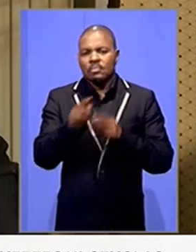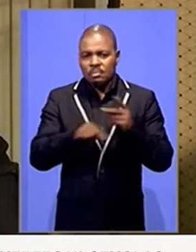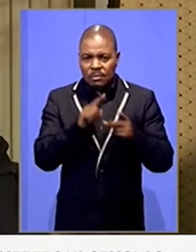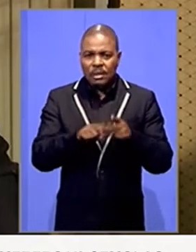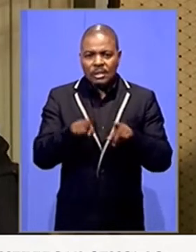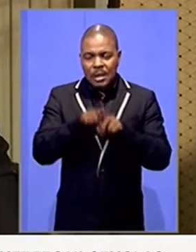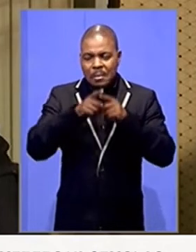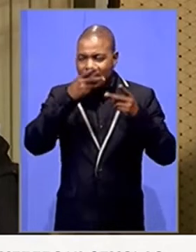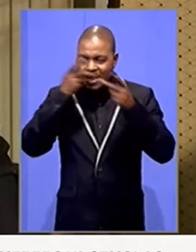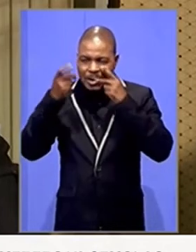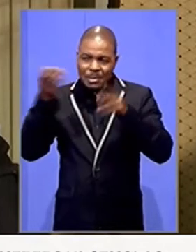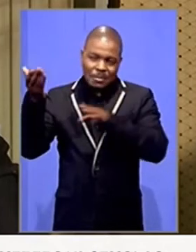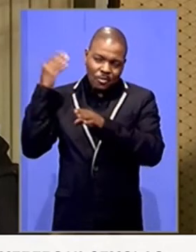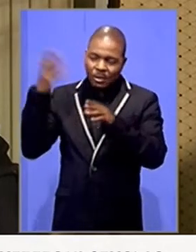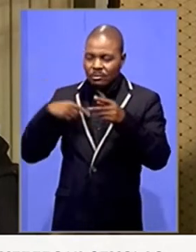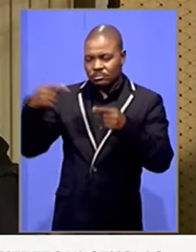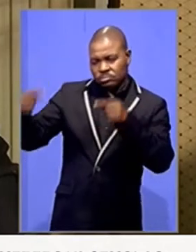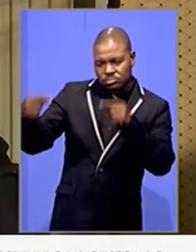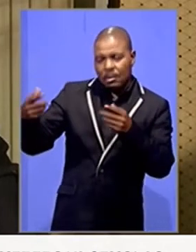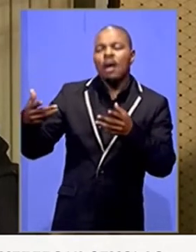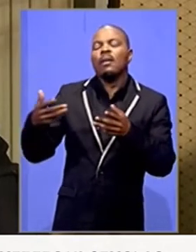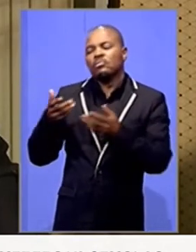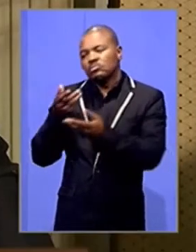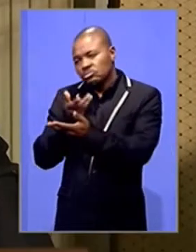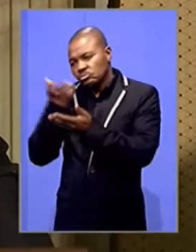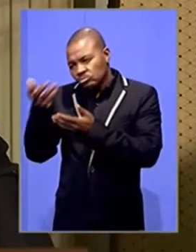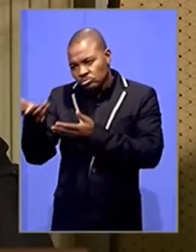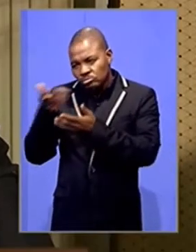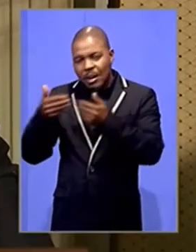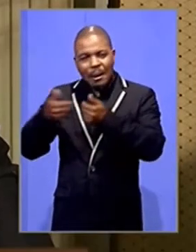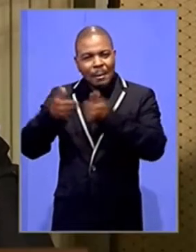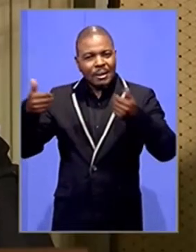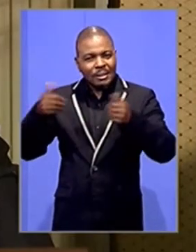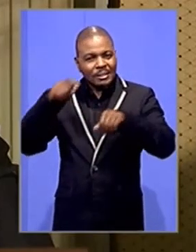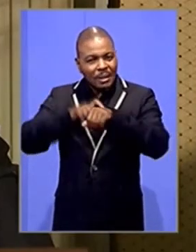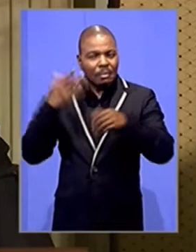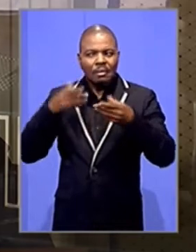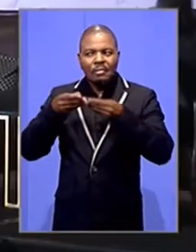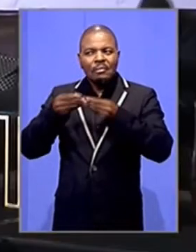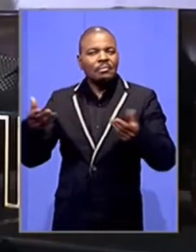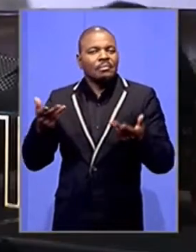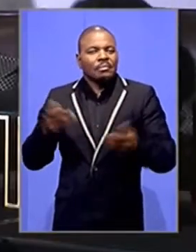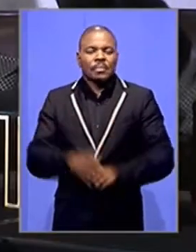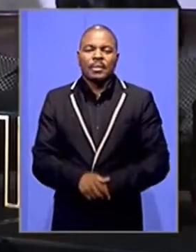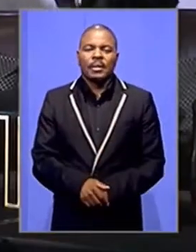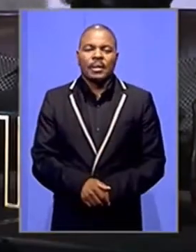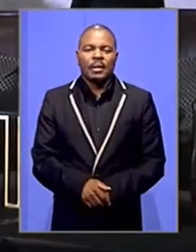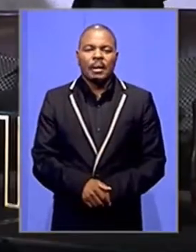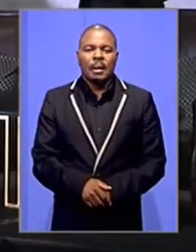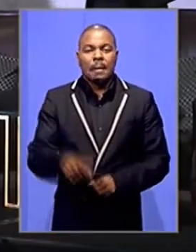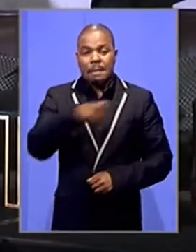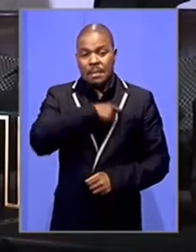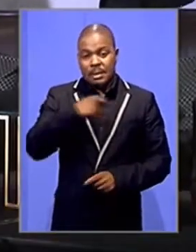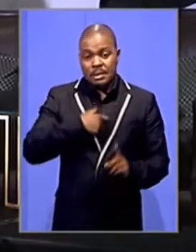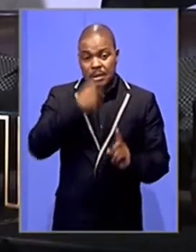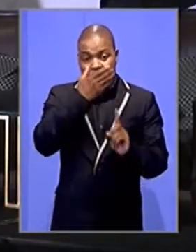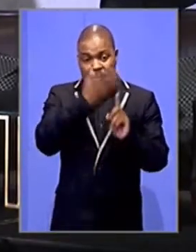our enemies to bring the horror of apartheid to an end. Kabagare Mopresidente